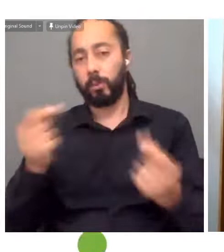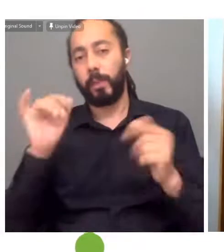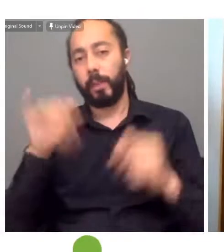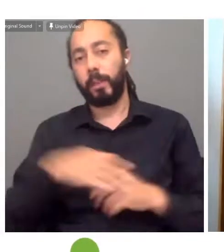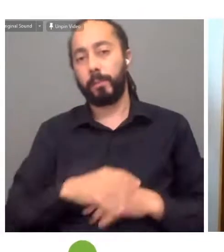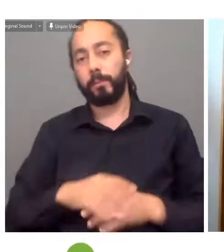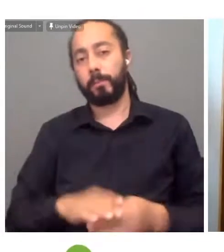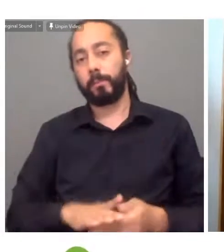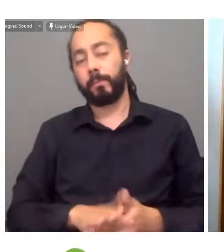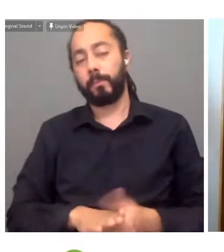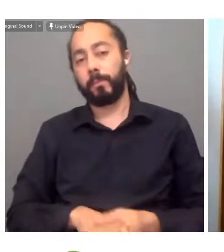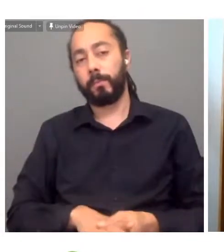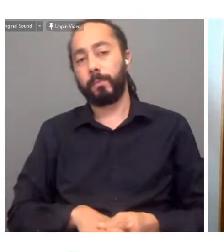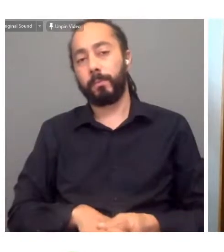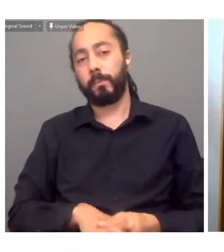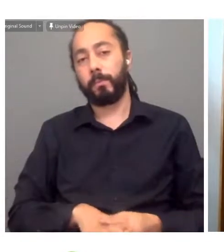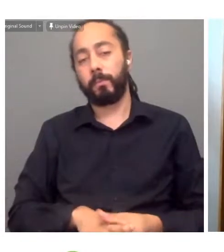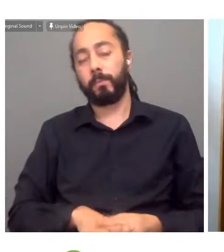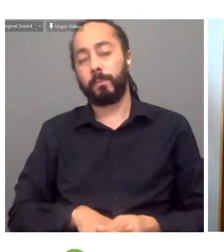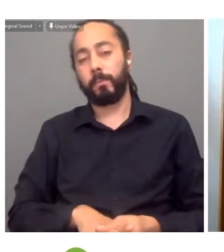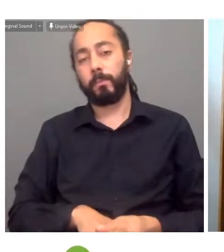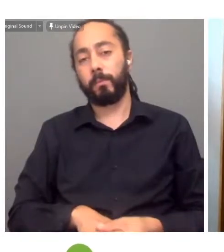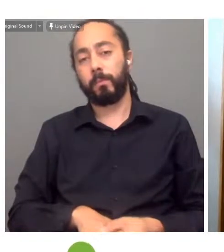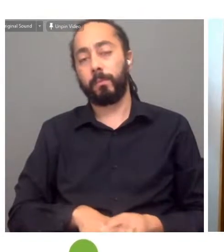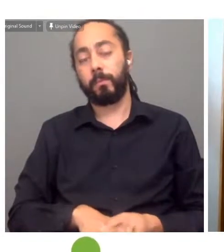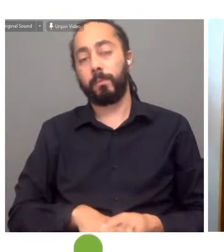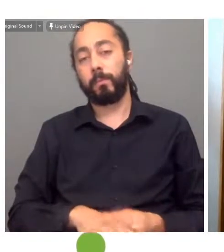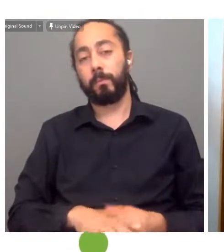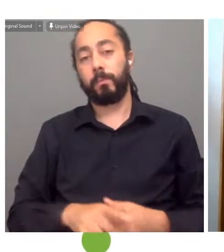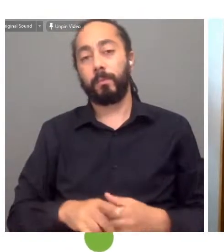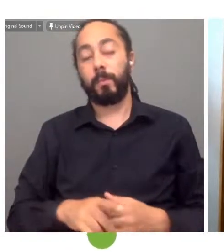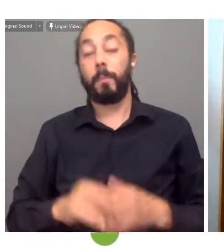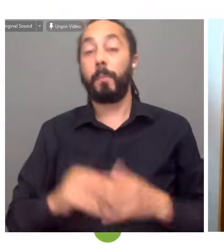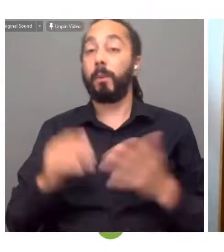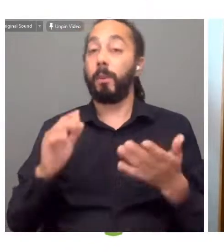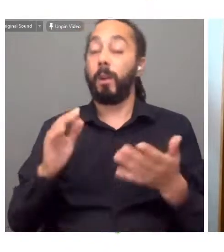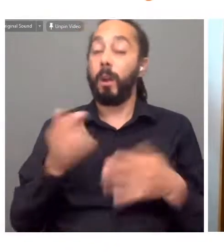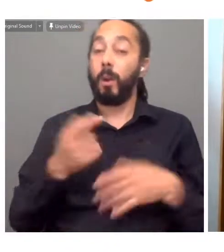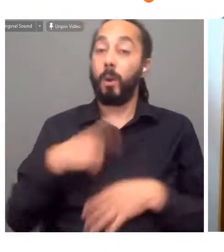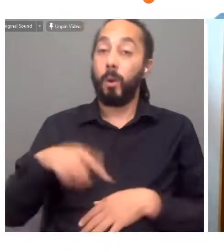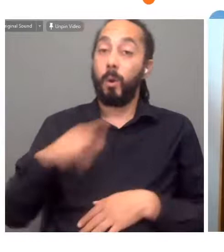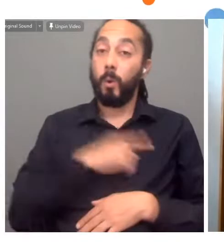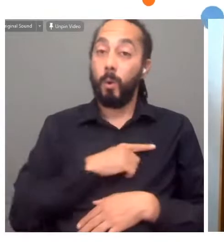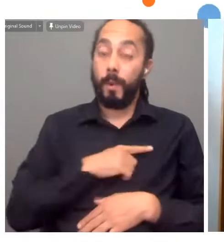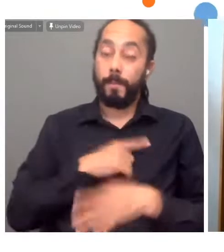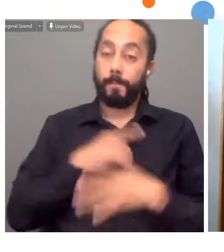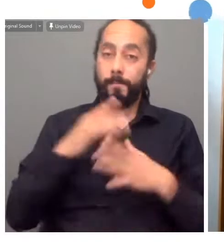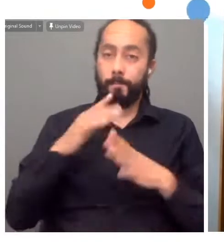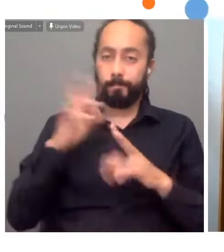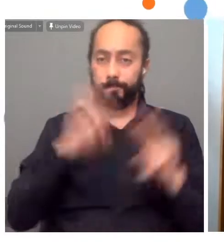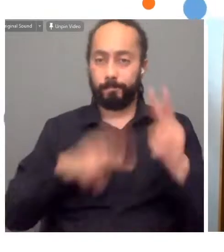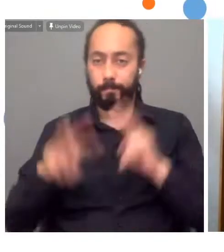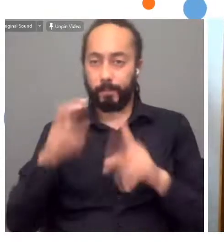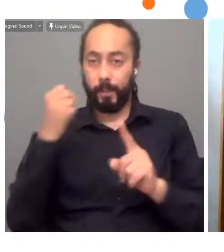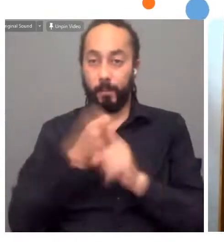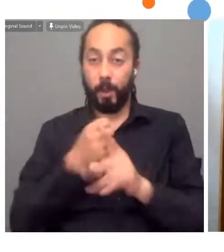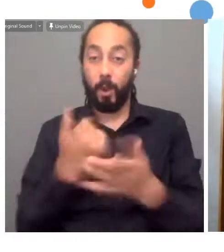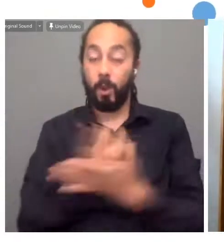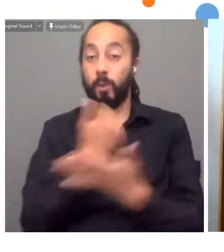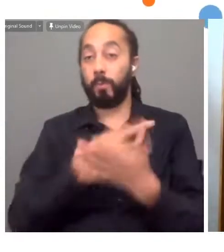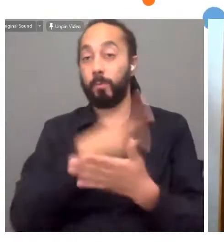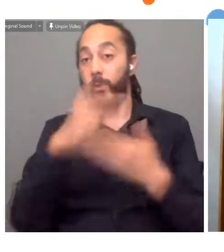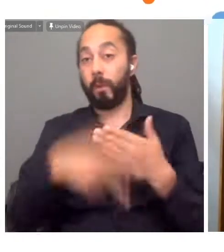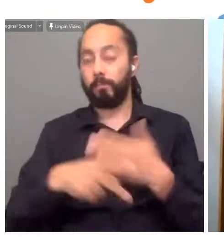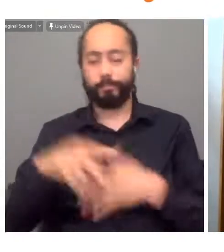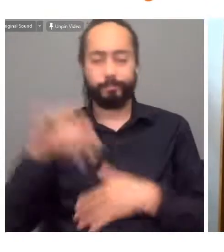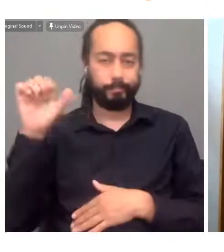that happening, and are we evaluating the impacts or anticipated impacts of our new programs? Absolutely.